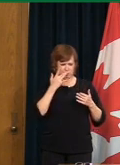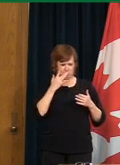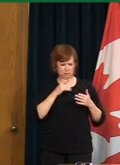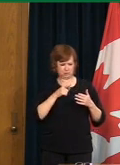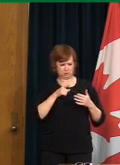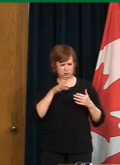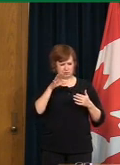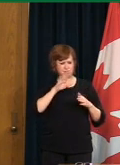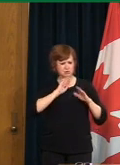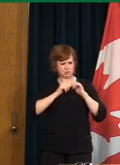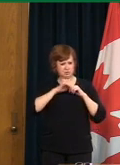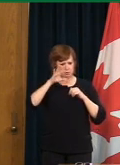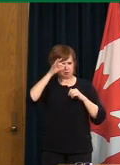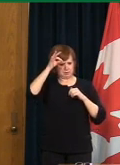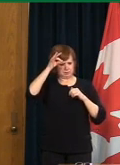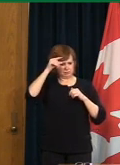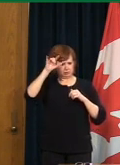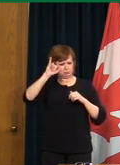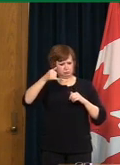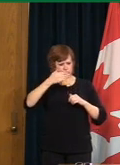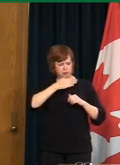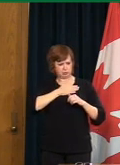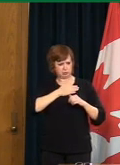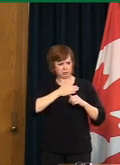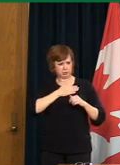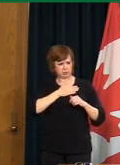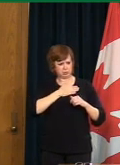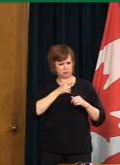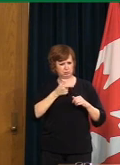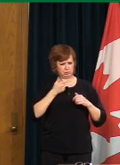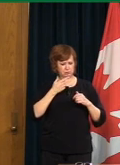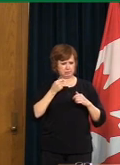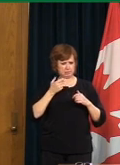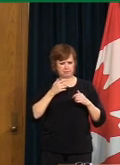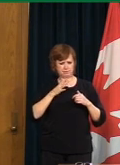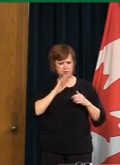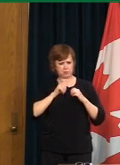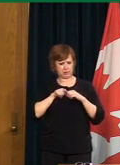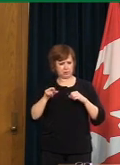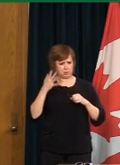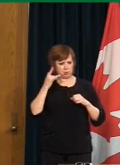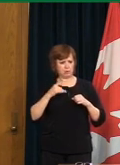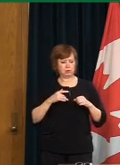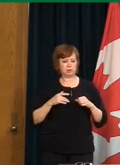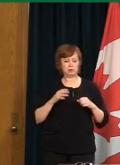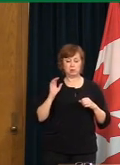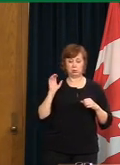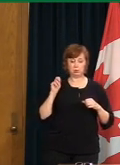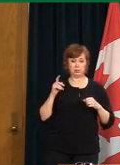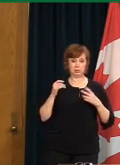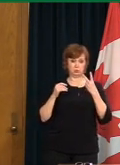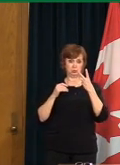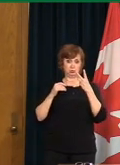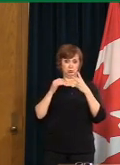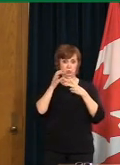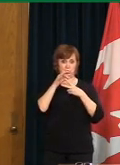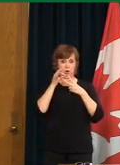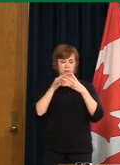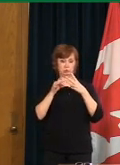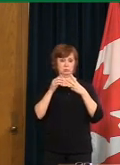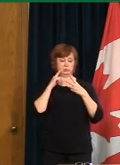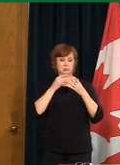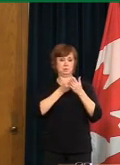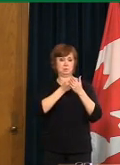that this might just be the reality of our situation. So two ways to access vaccine in this day and age. One is to procure them